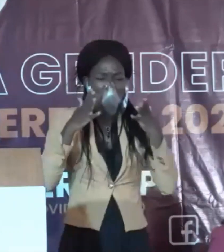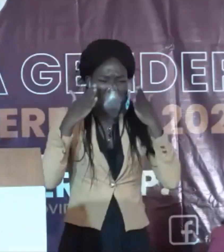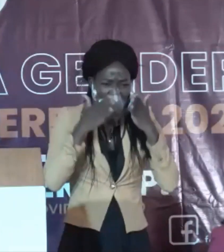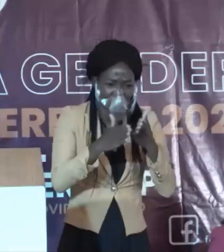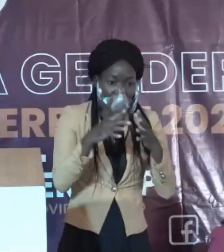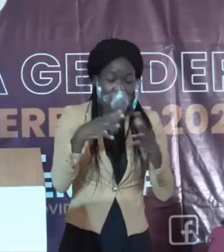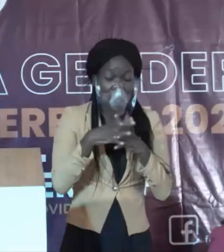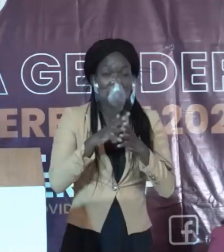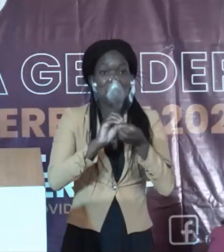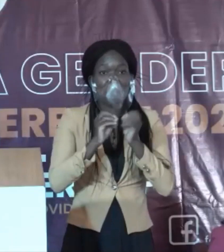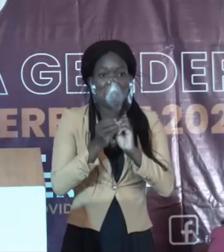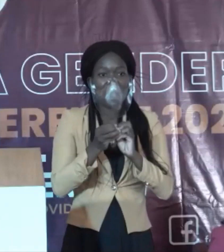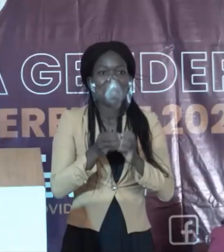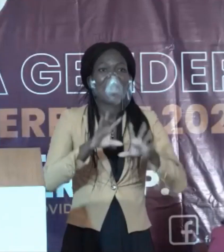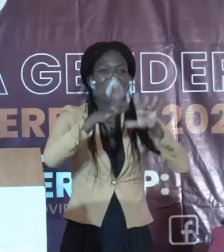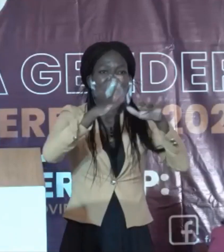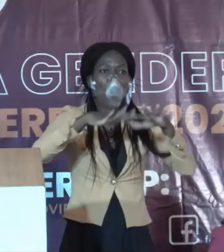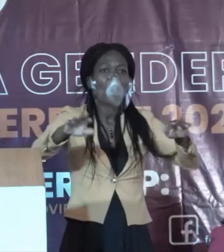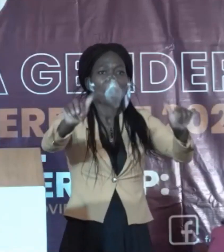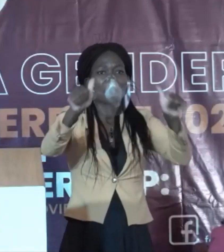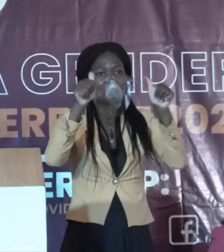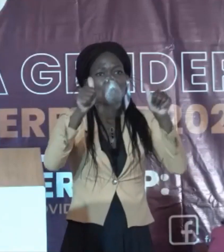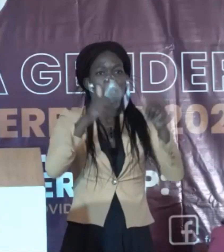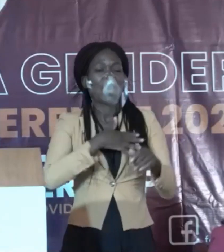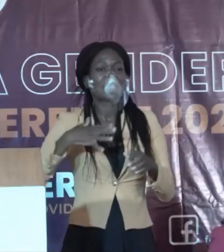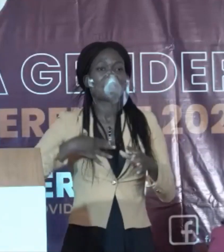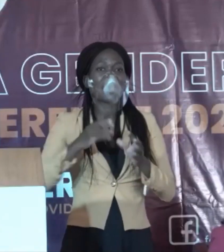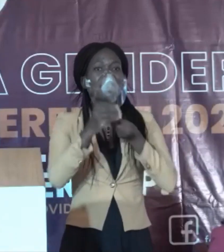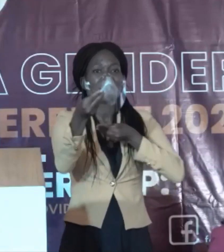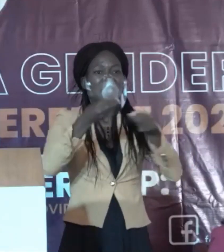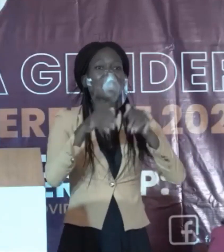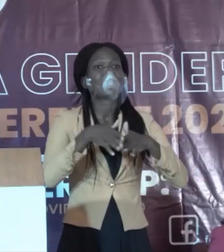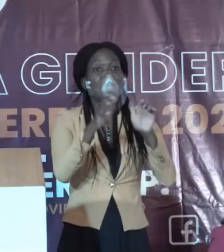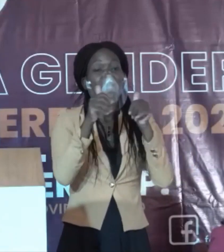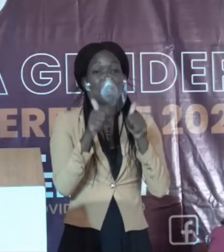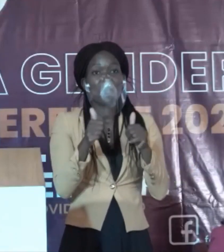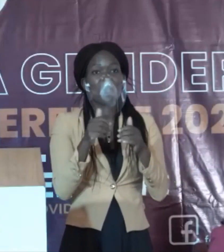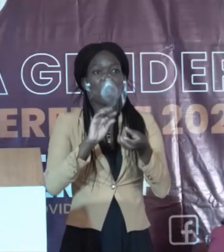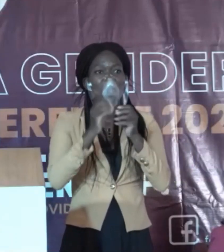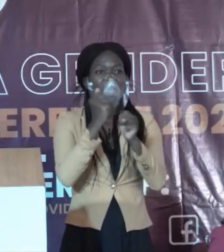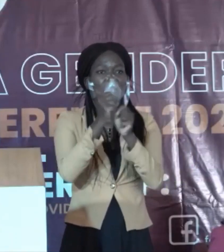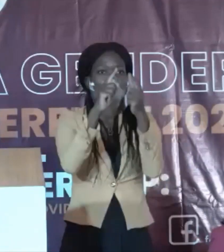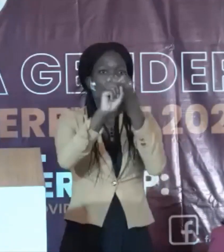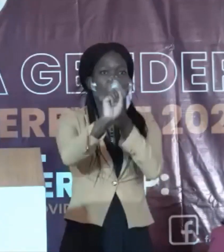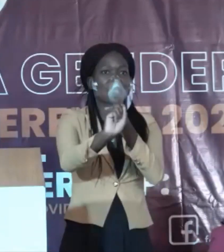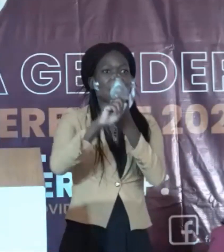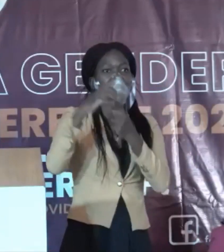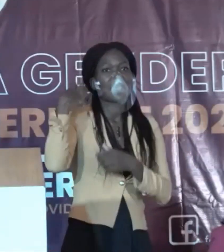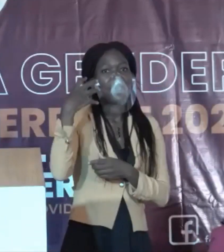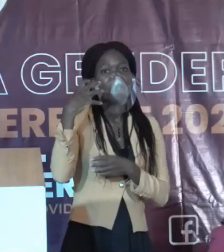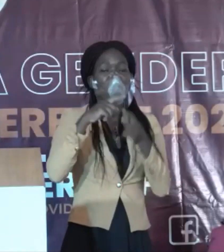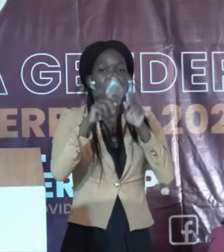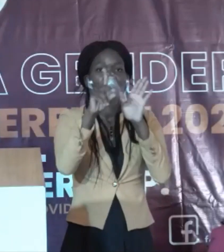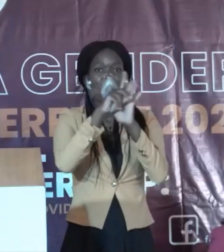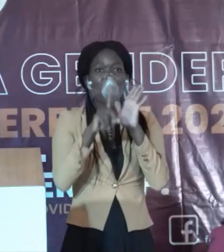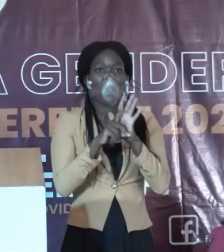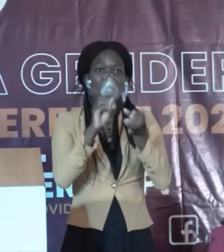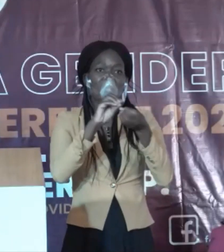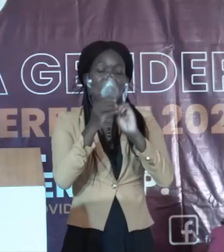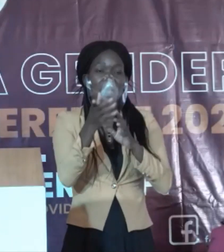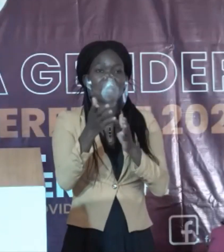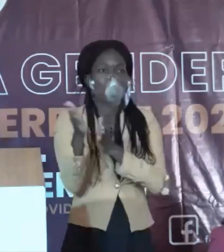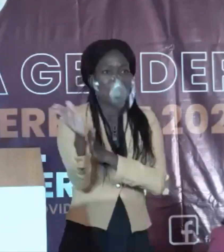in creating an enabling environment for women by working hand in hand with governments and policymakers to remove